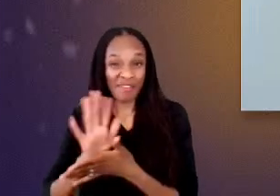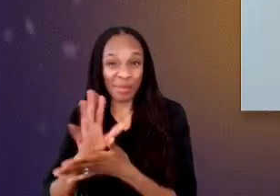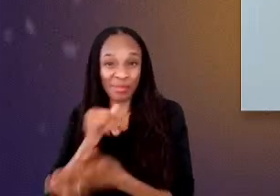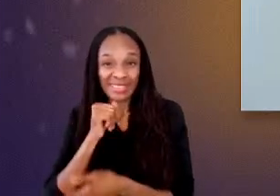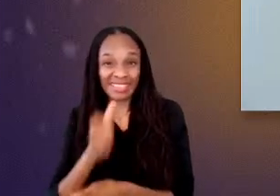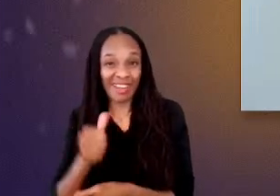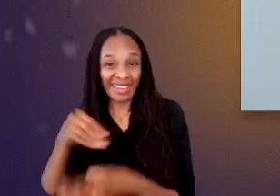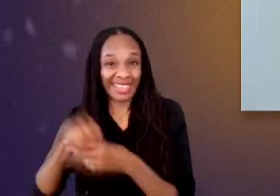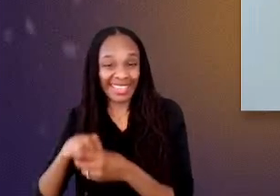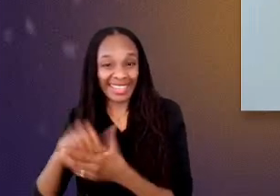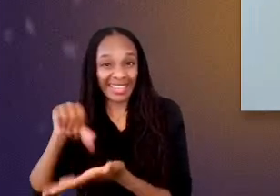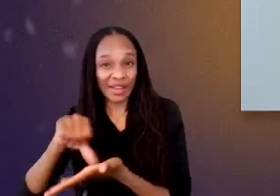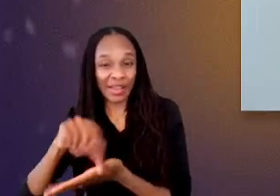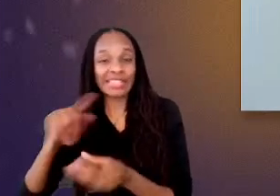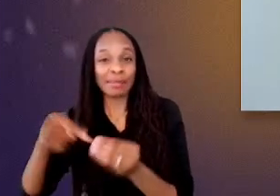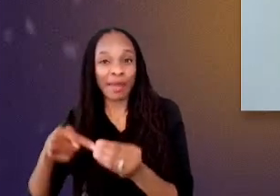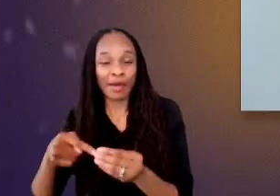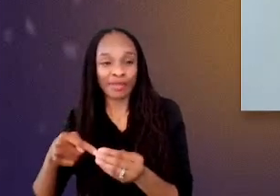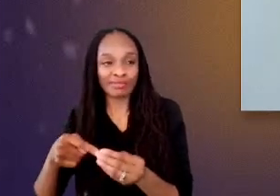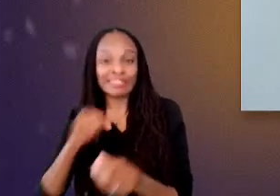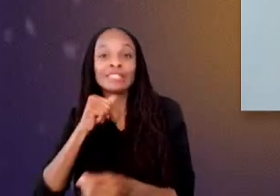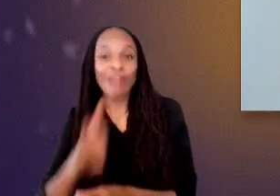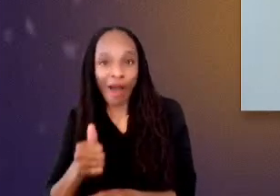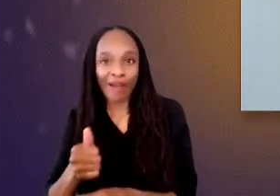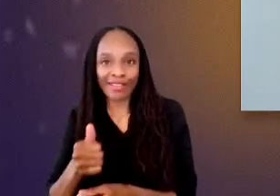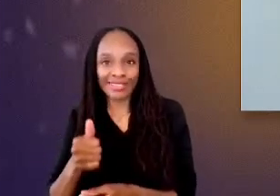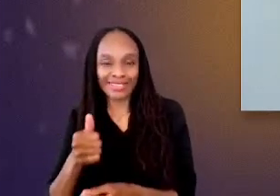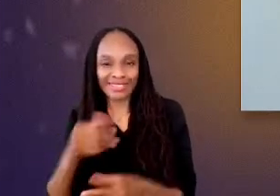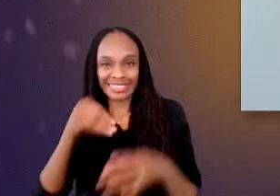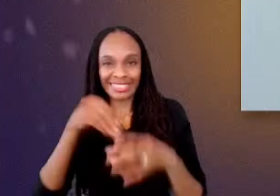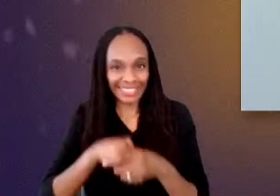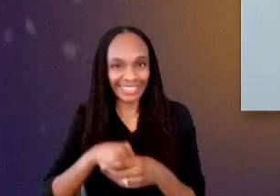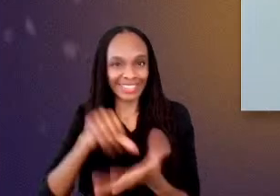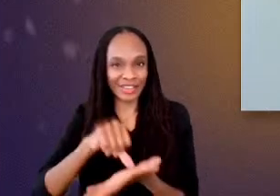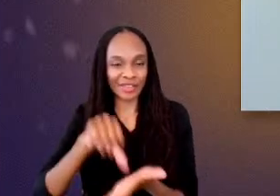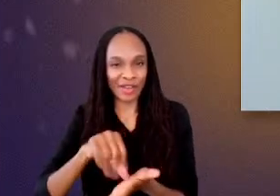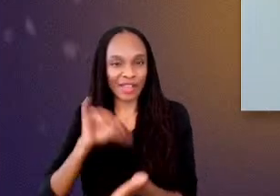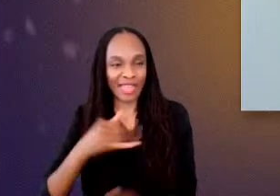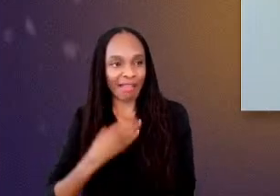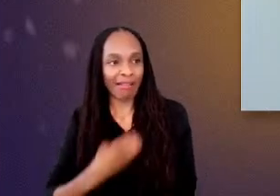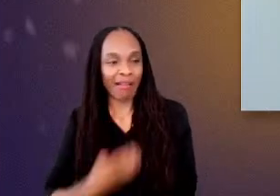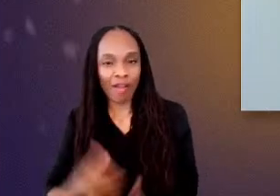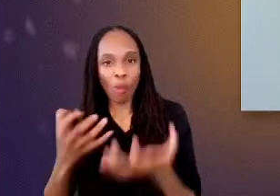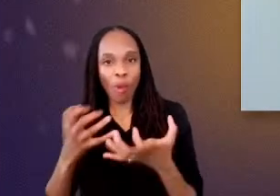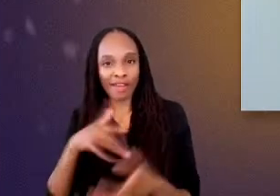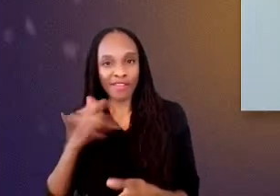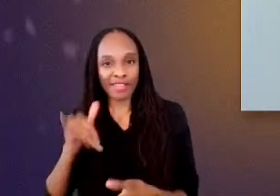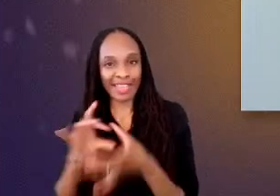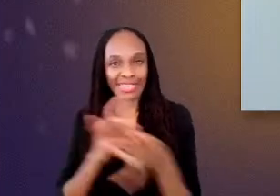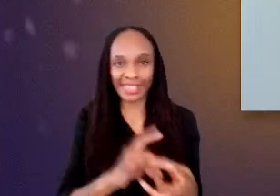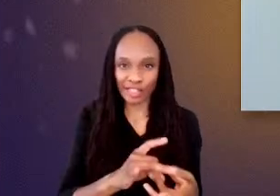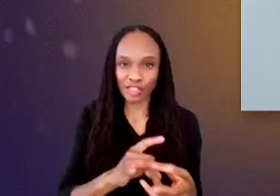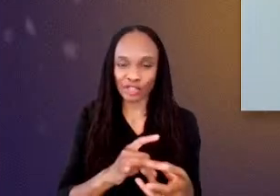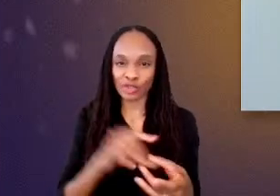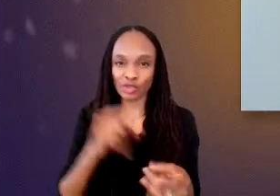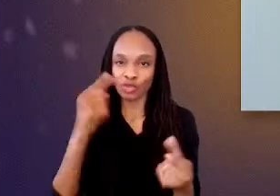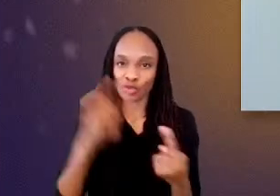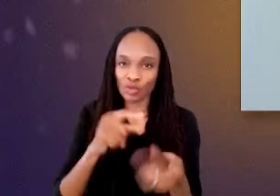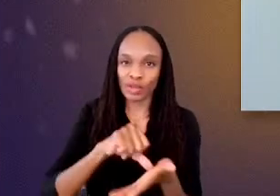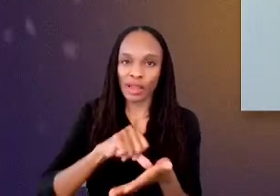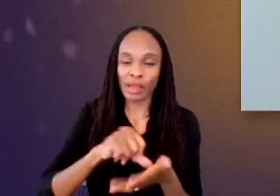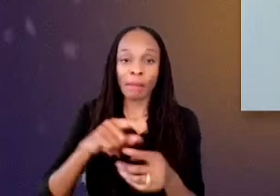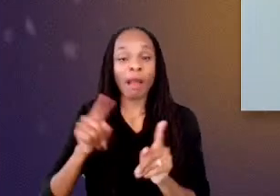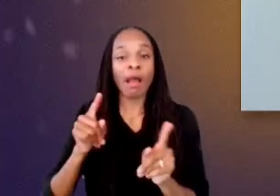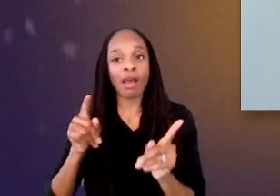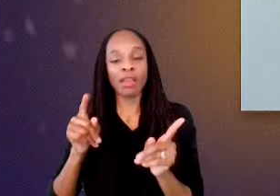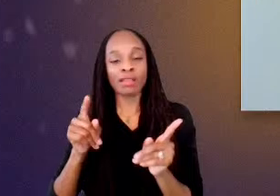it's about not being in Iran, not being connected to Iran, this longing to feel that connection. But when I'm sure these programming